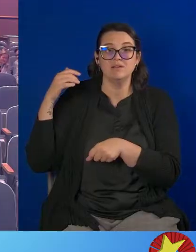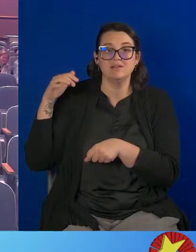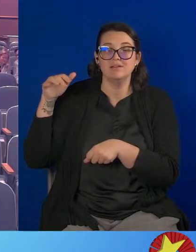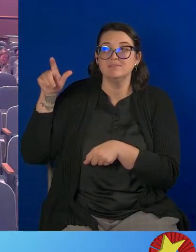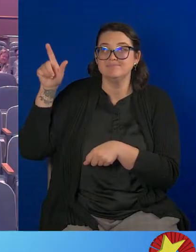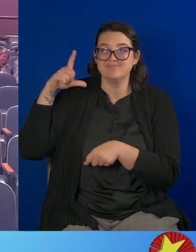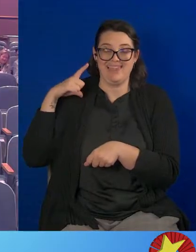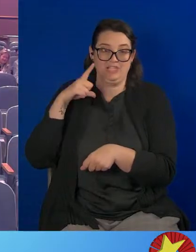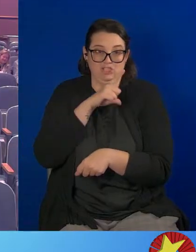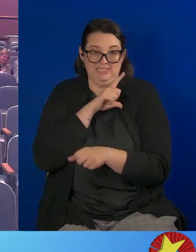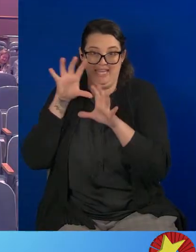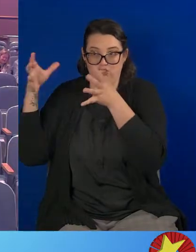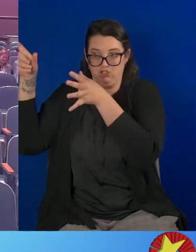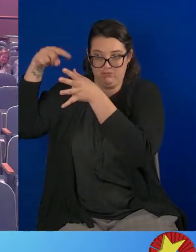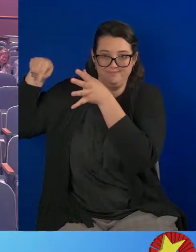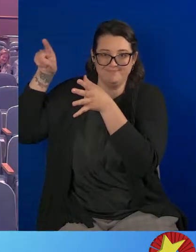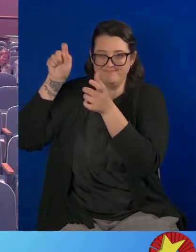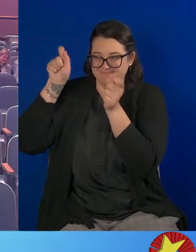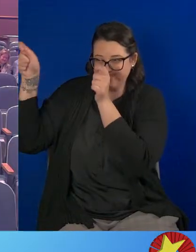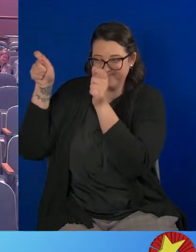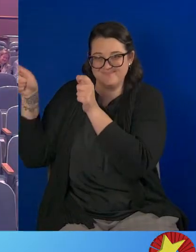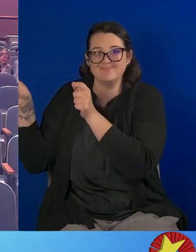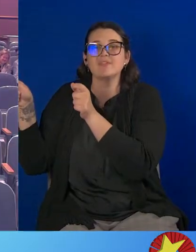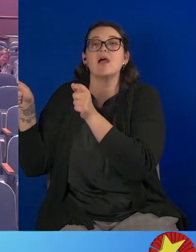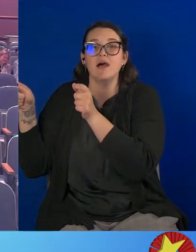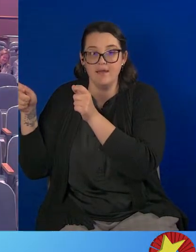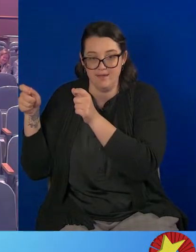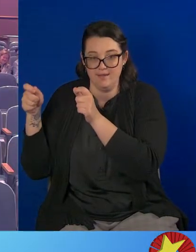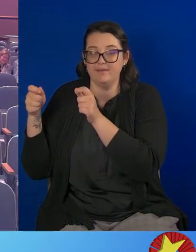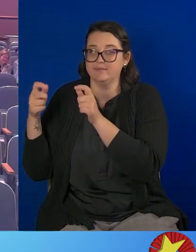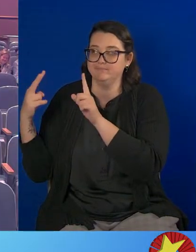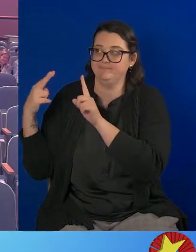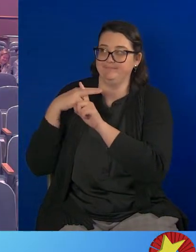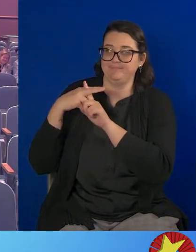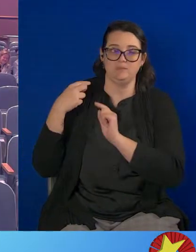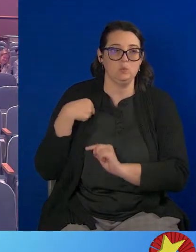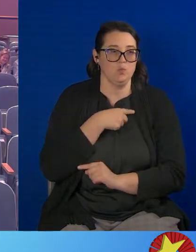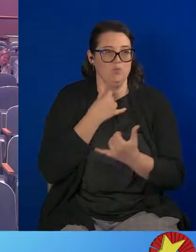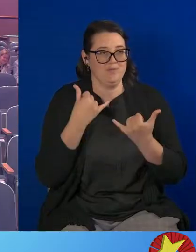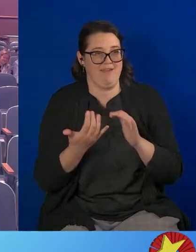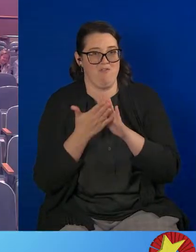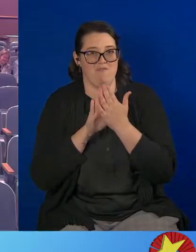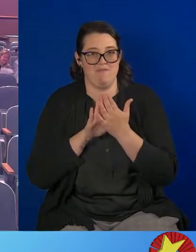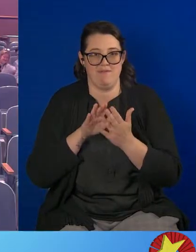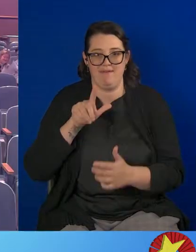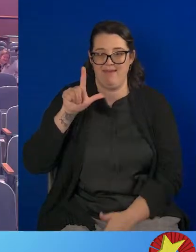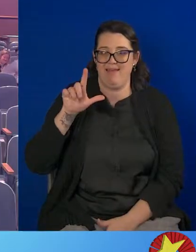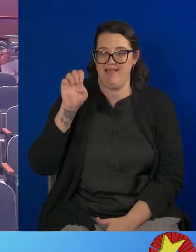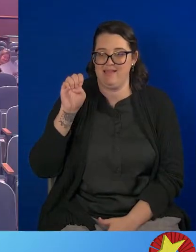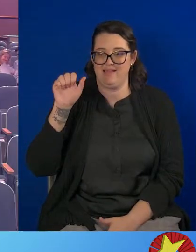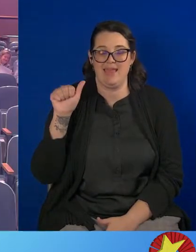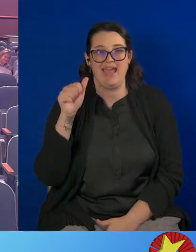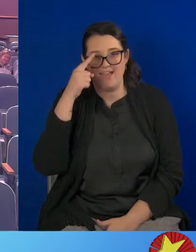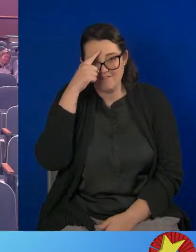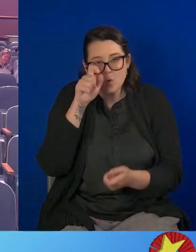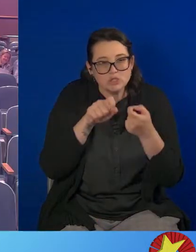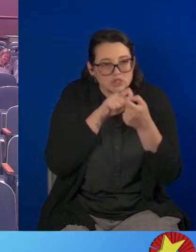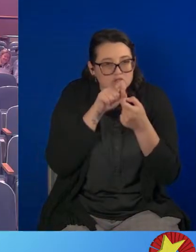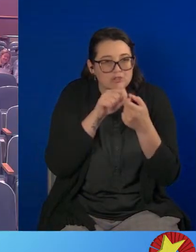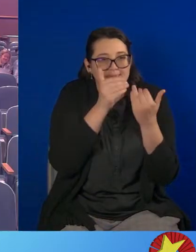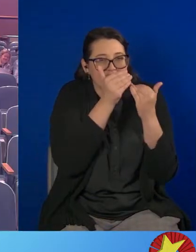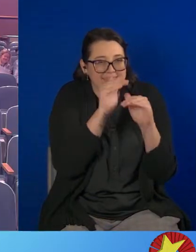additional revisions that made us also a local educational agency for certain limited